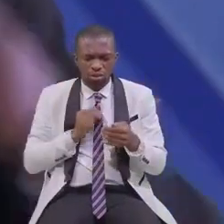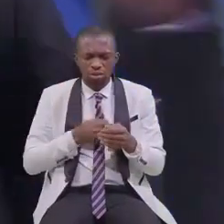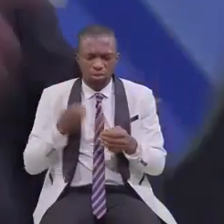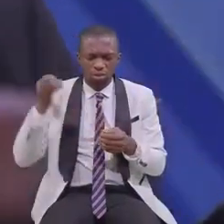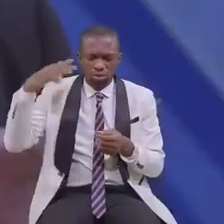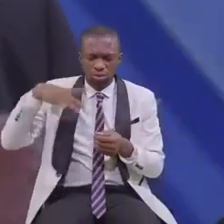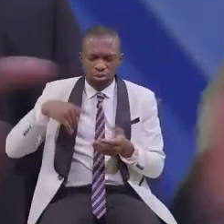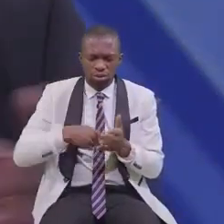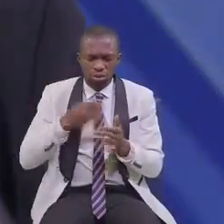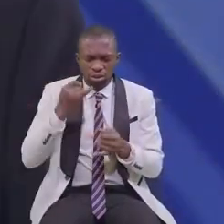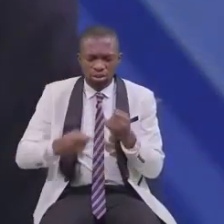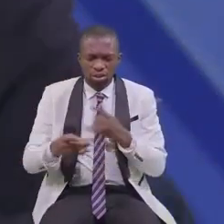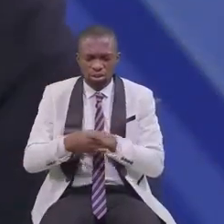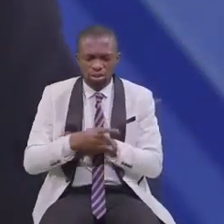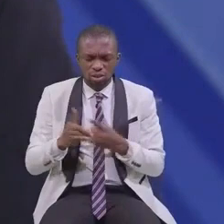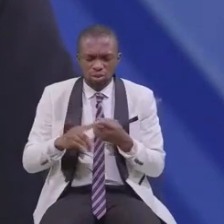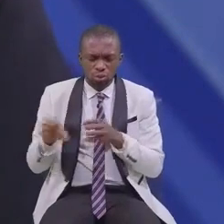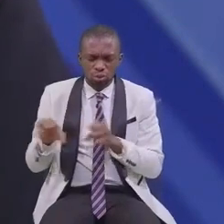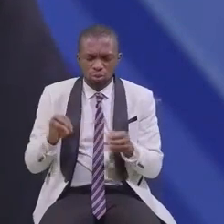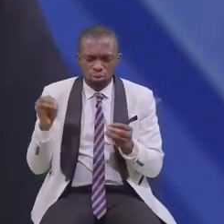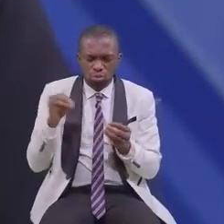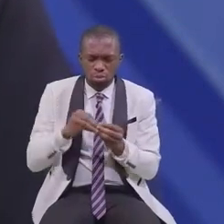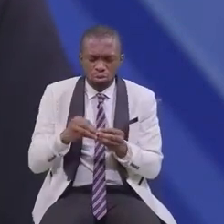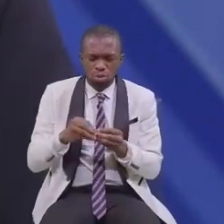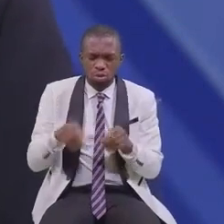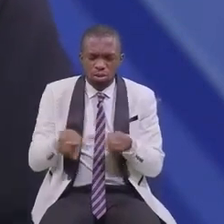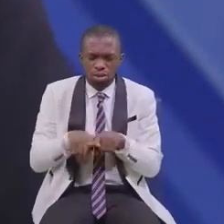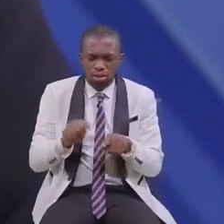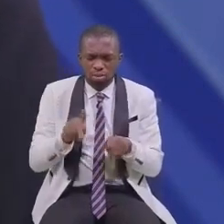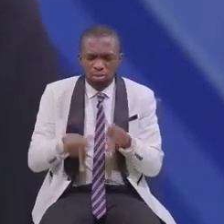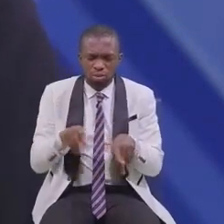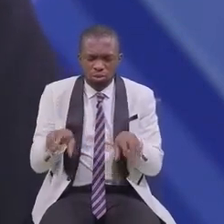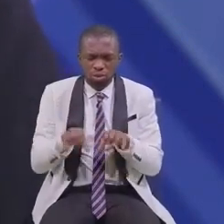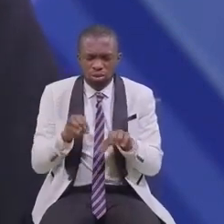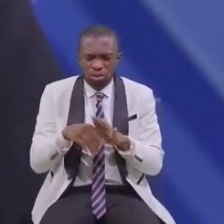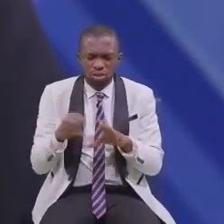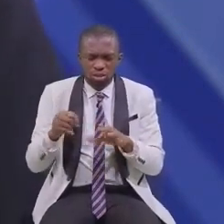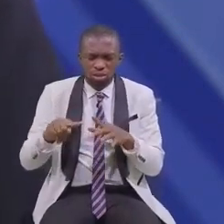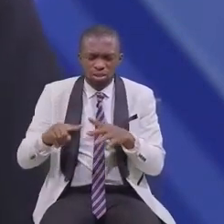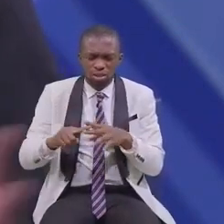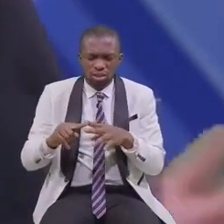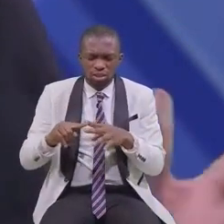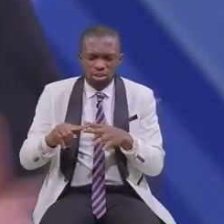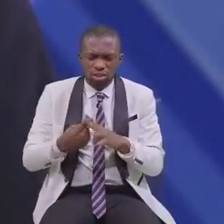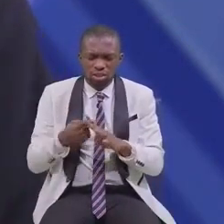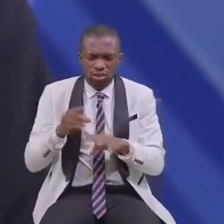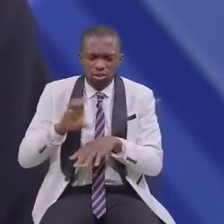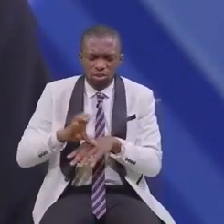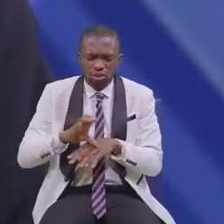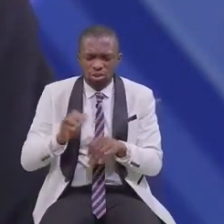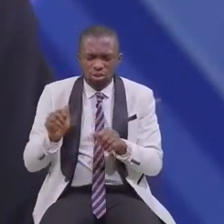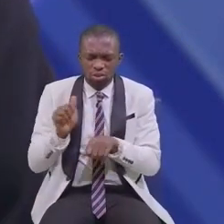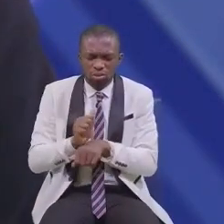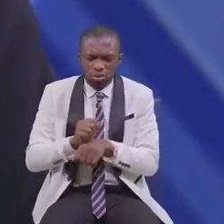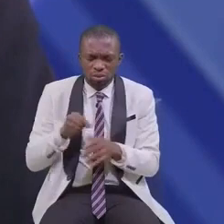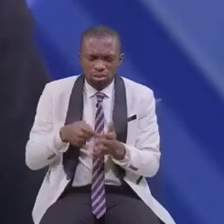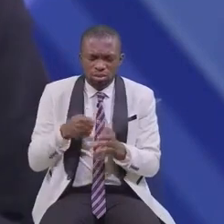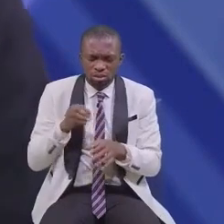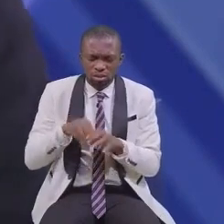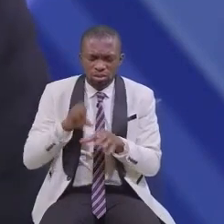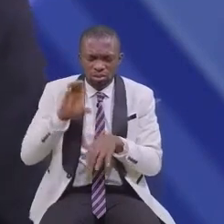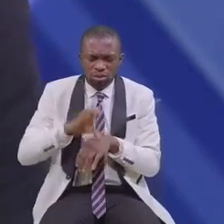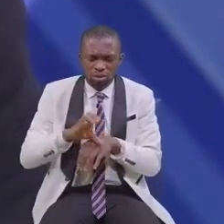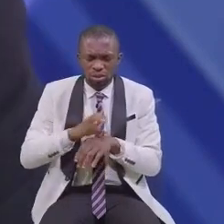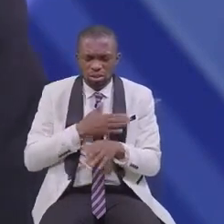be able to do more than what the people did in the early church. Perform this in your church and grant your church to grow. And prepare